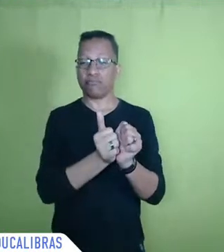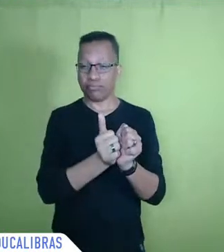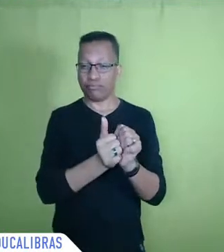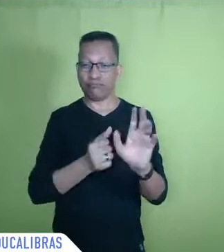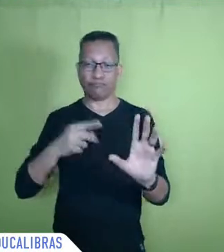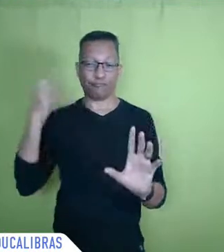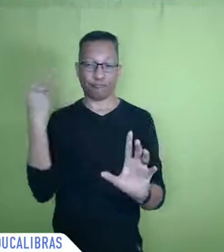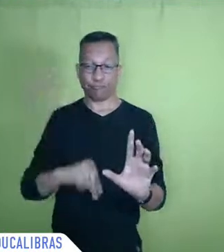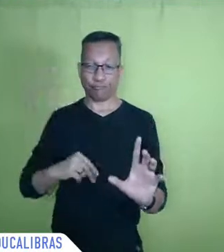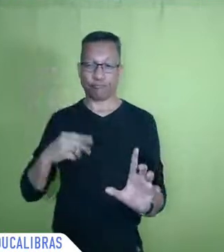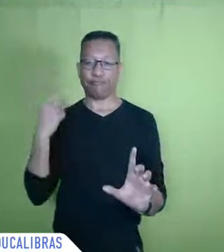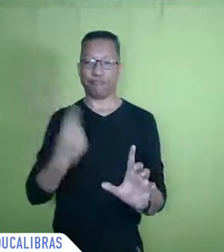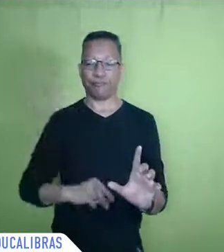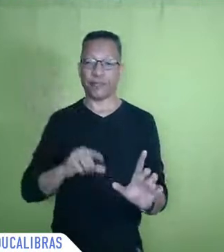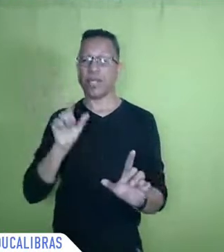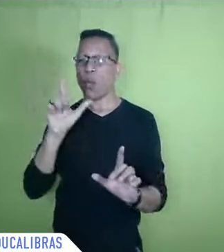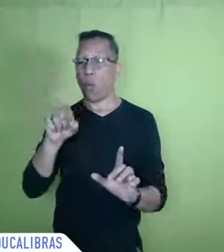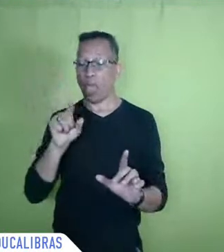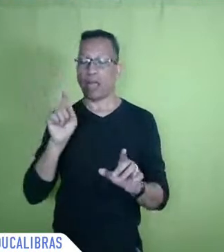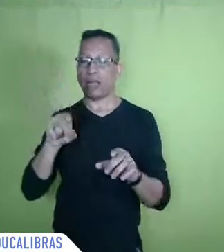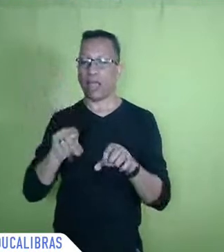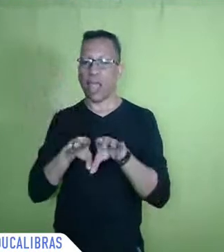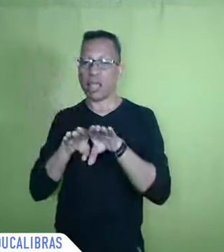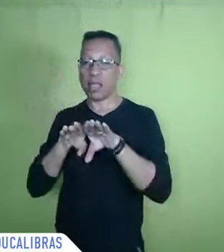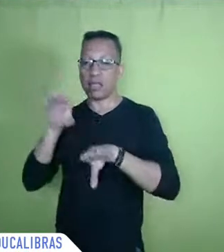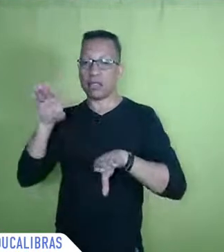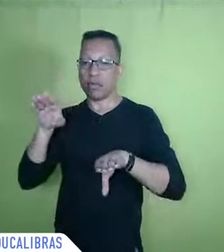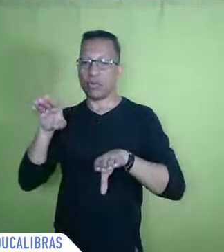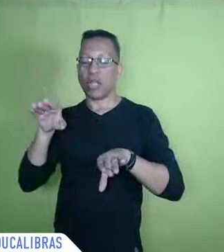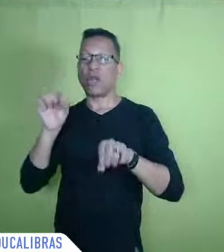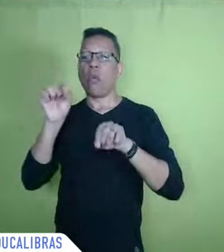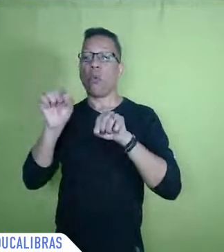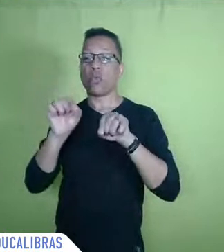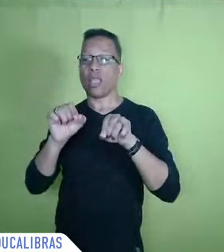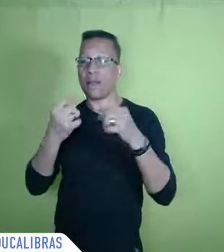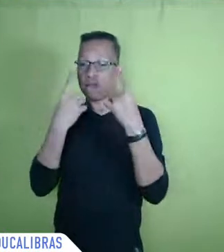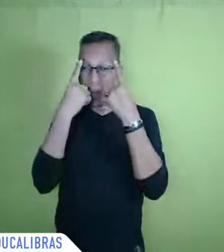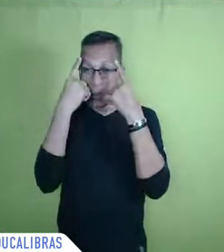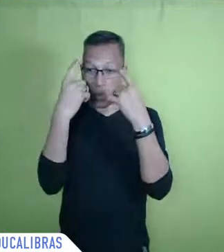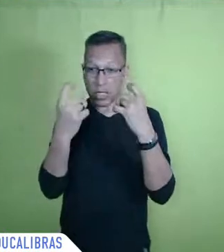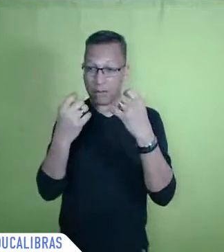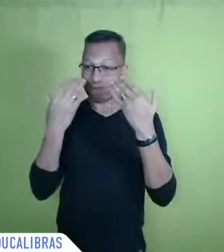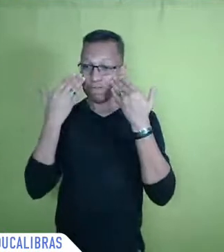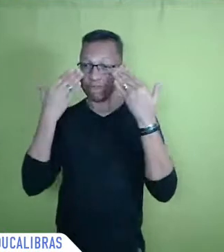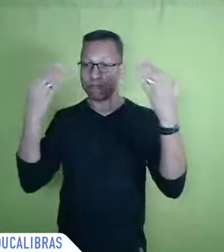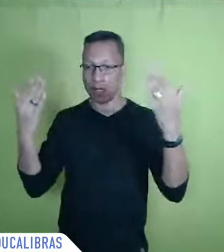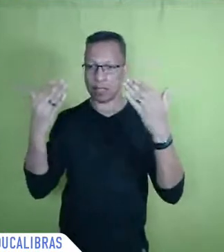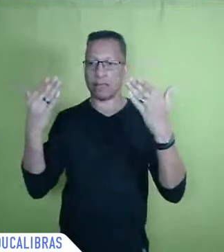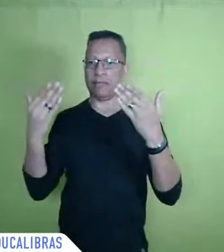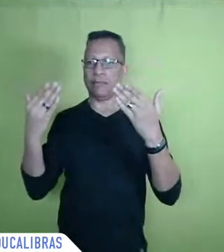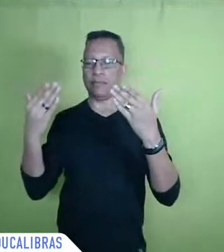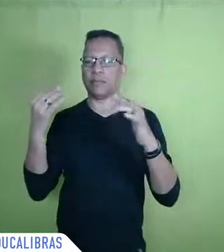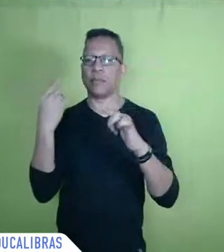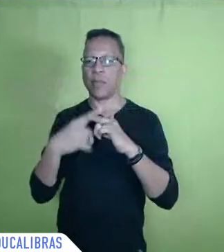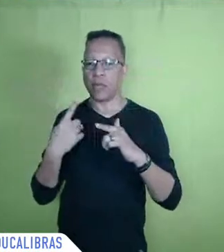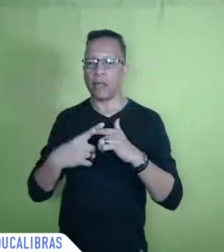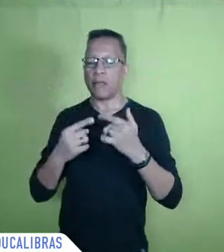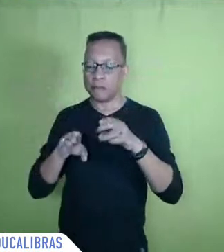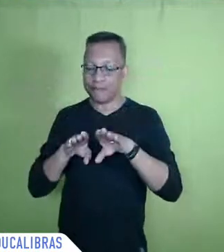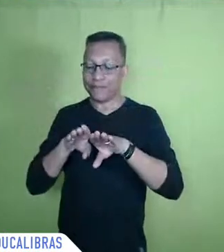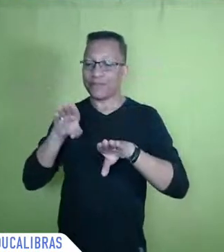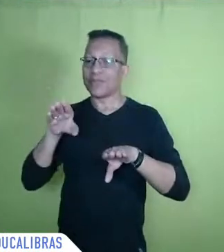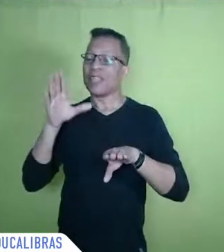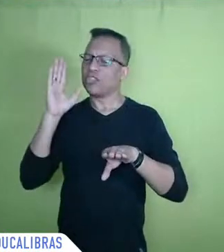It's not only about inequality, it's about the inequality with violence and with